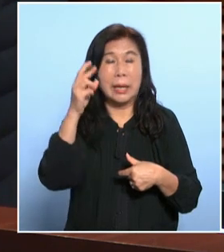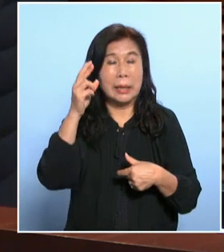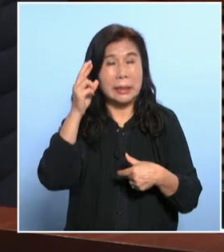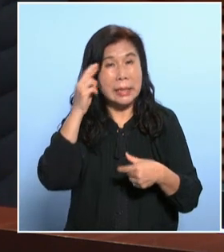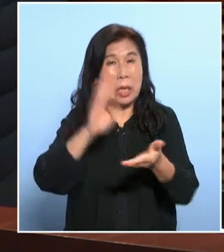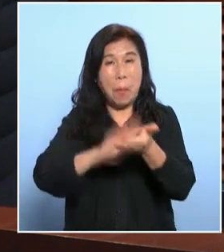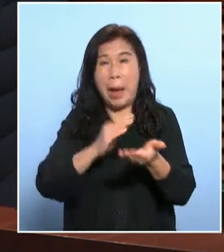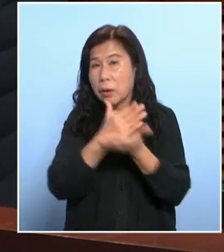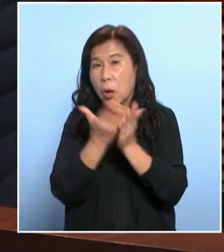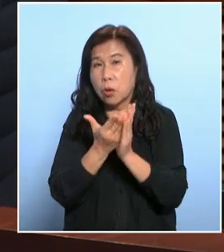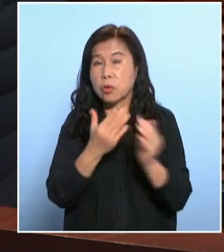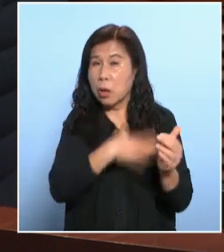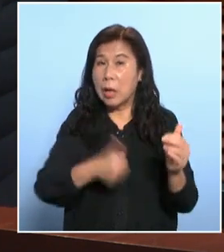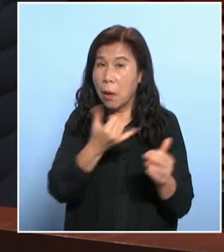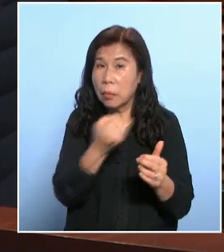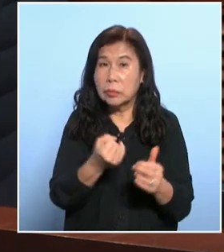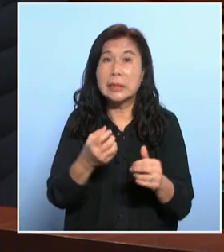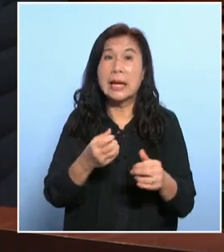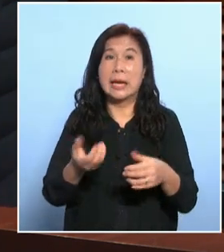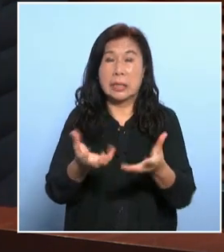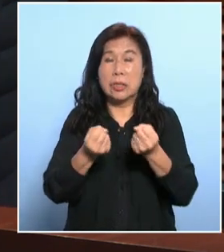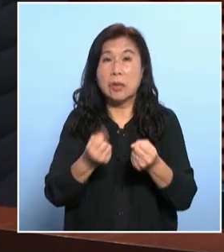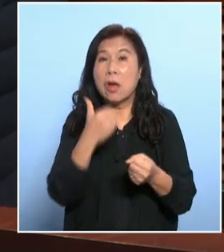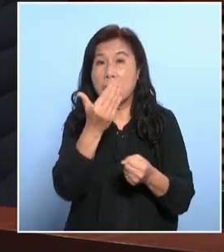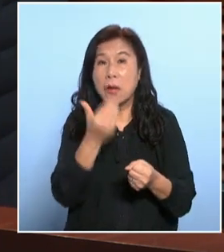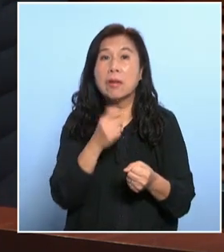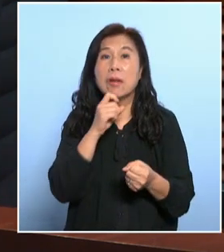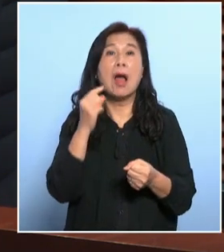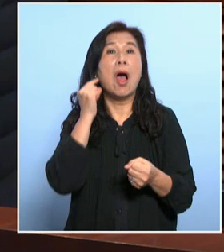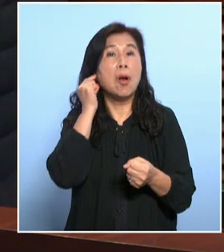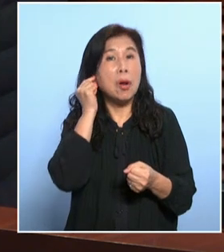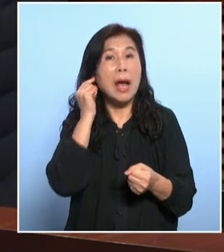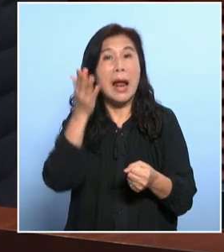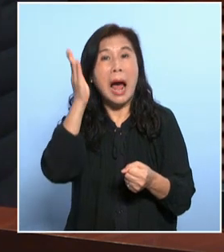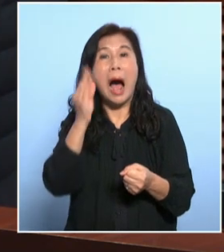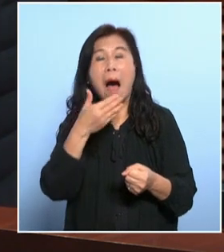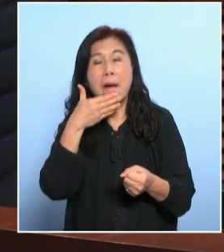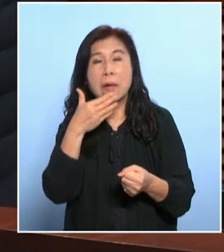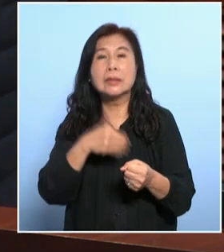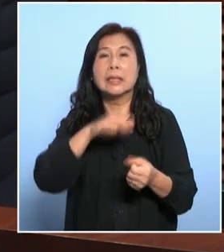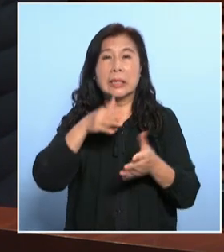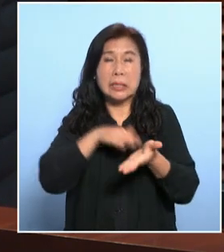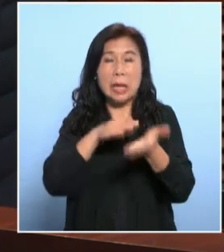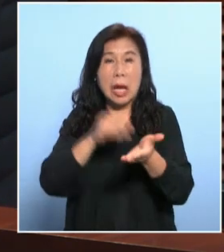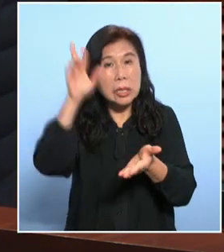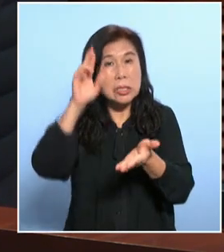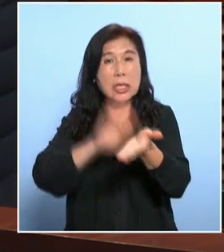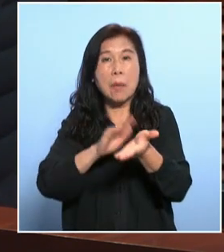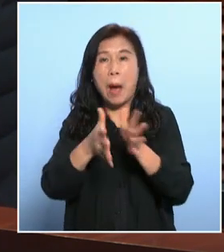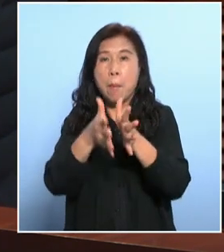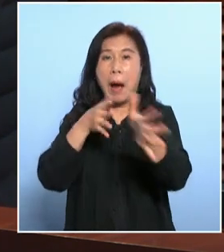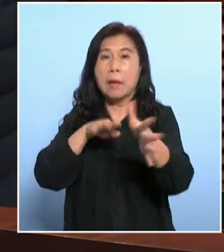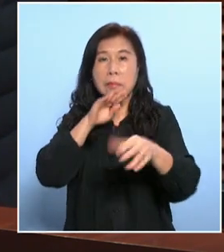Also, I would like to talk about mental health of Hong Kong, and I've received complaints from members of the public saying